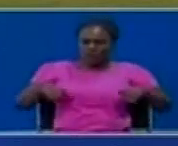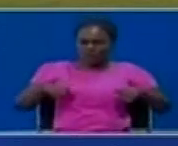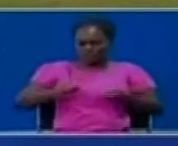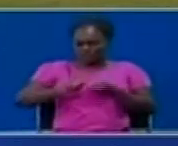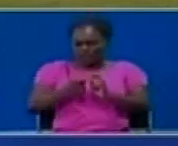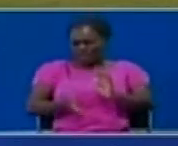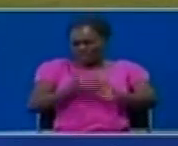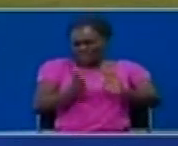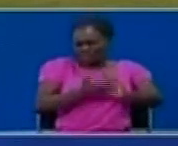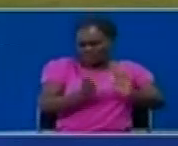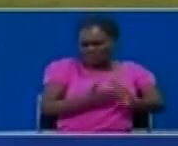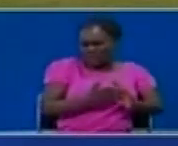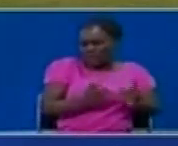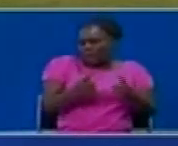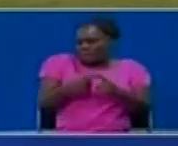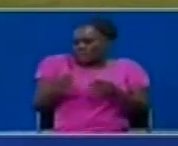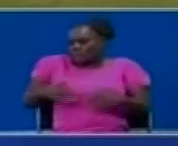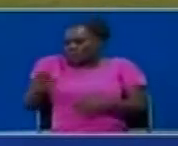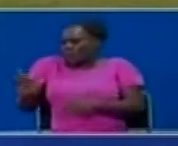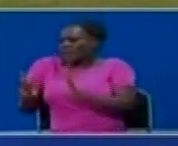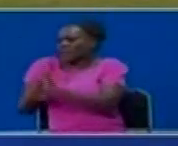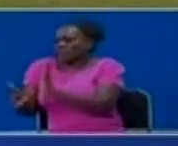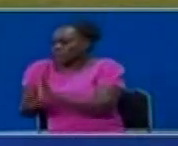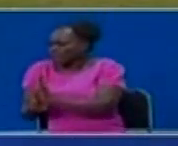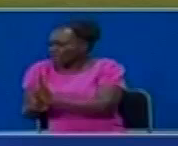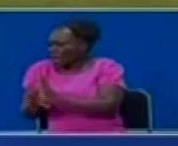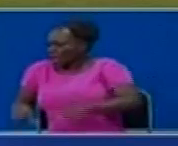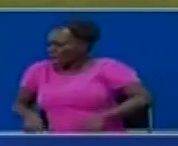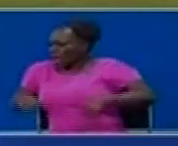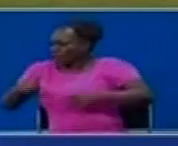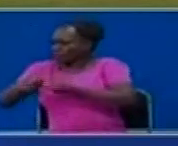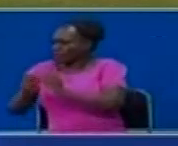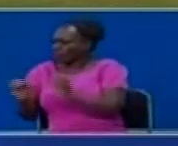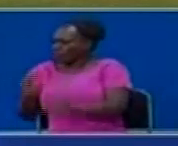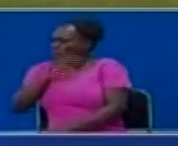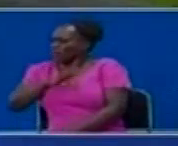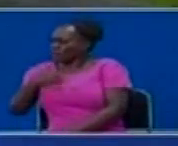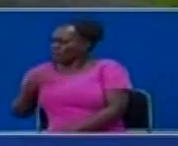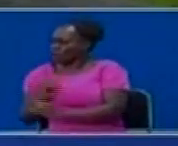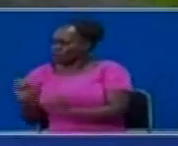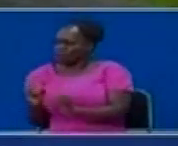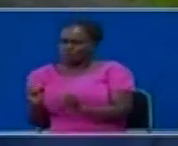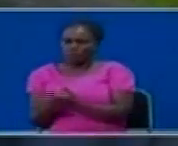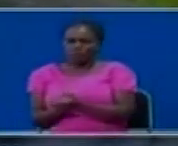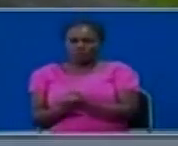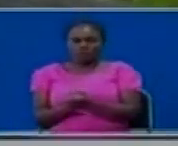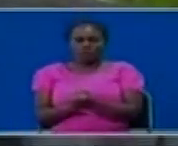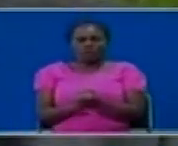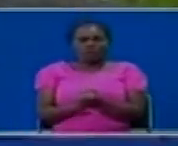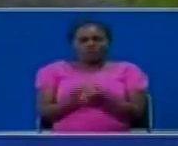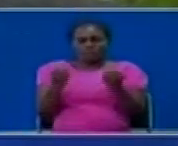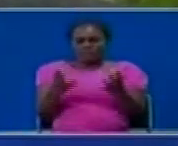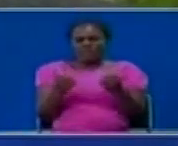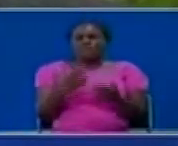so dramatically when the people that we are supposed to represent are not seeing the benefits of devolution on the ground. I do expect to see quite a number of